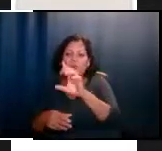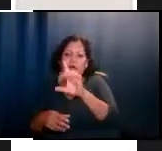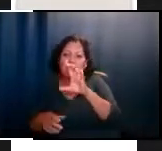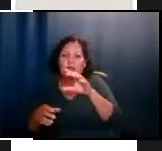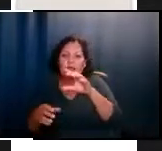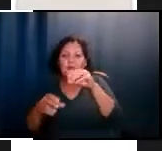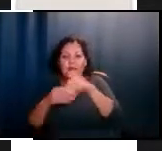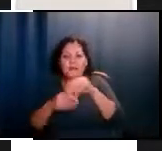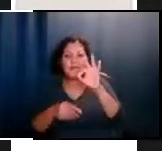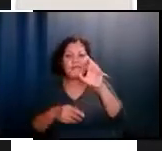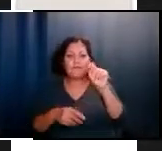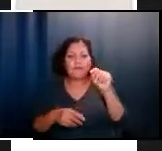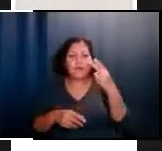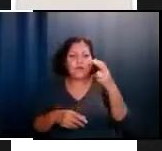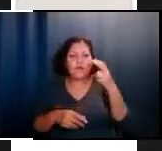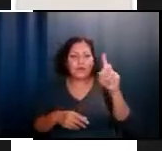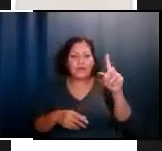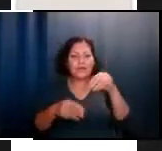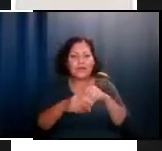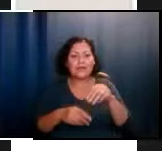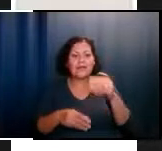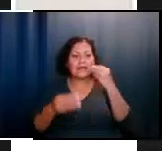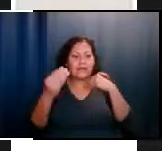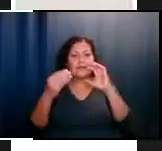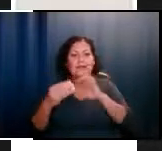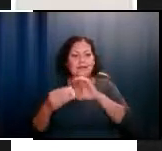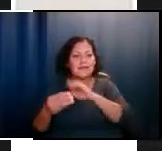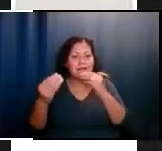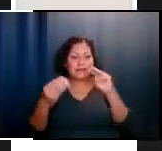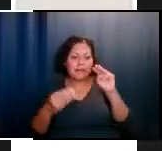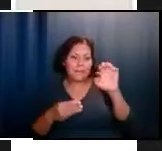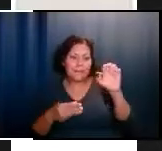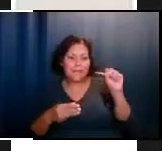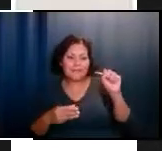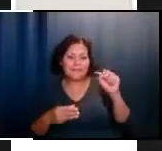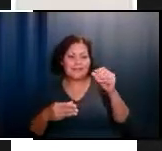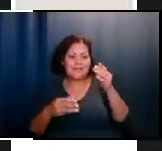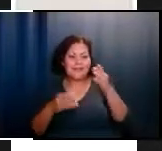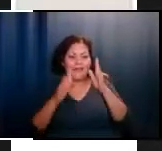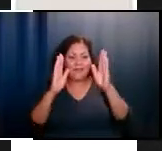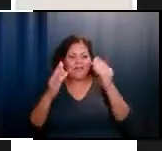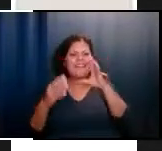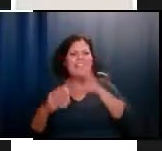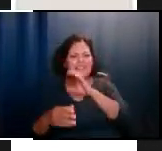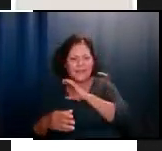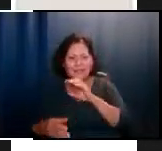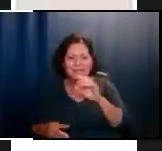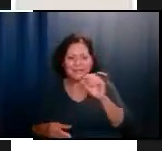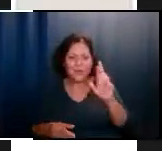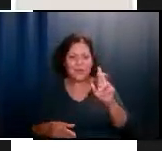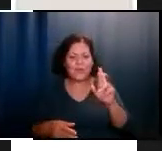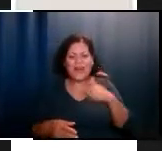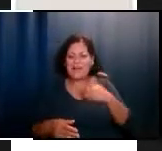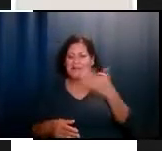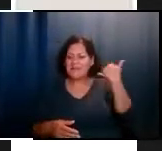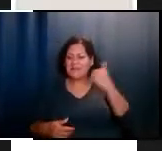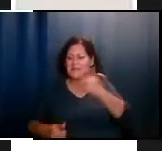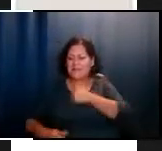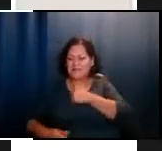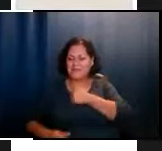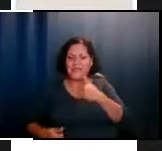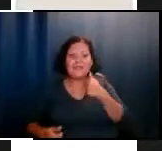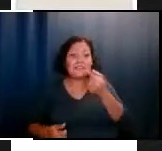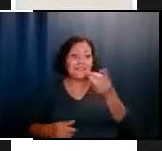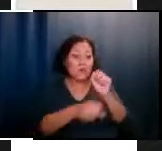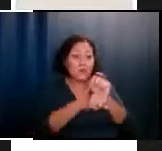mess halls. And I say mess halls because I'm an old soldier. I can do that. We have several hundred in the